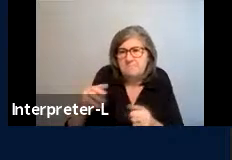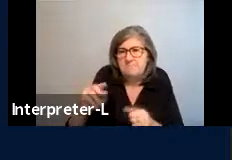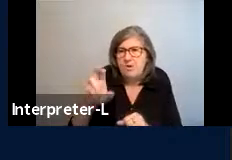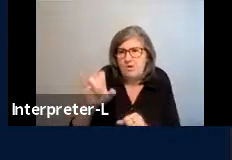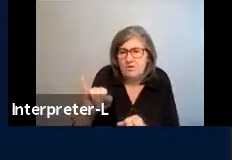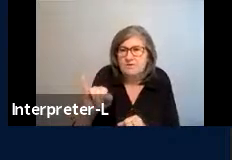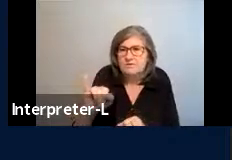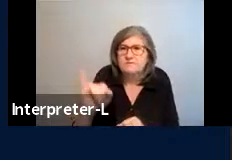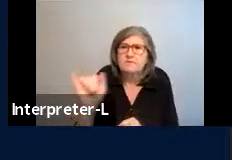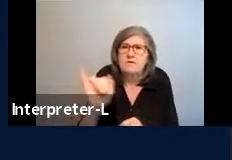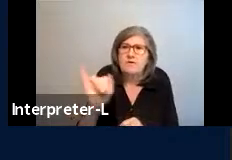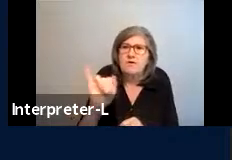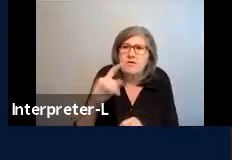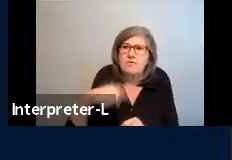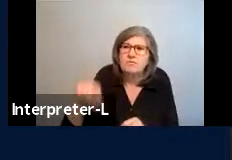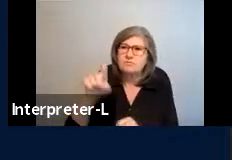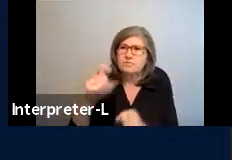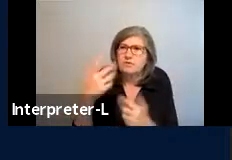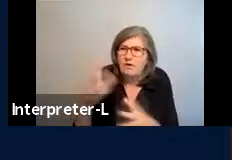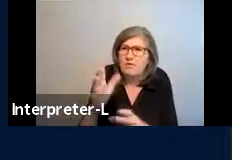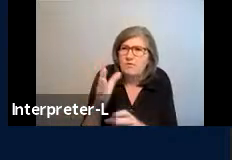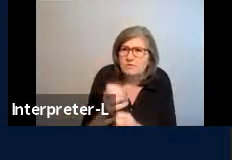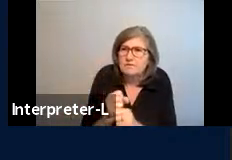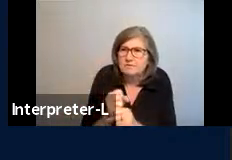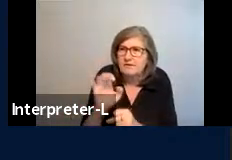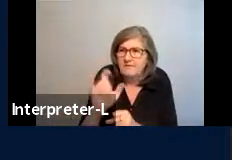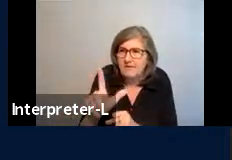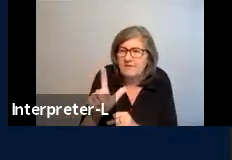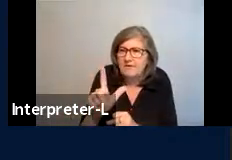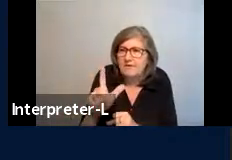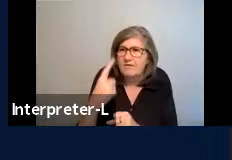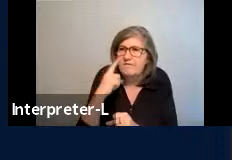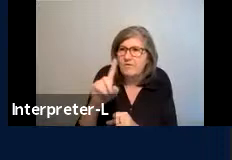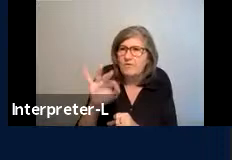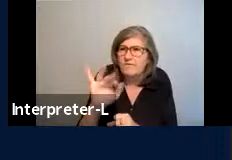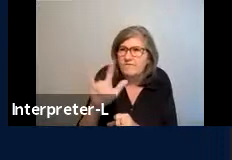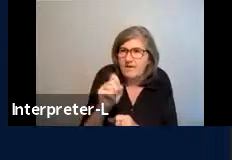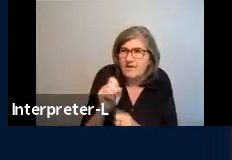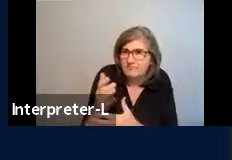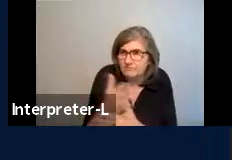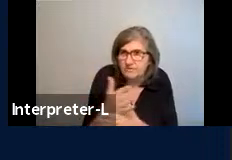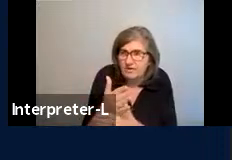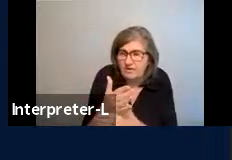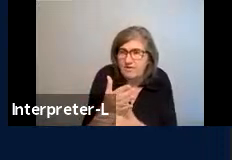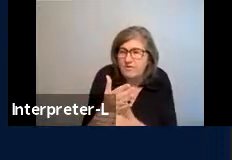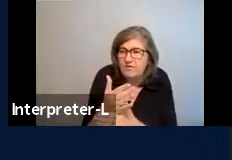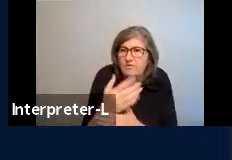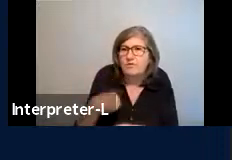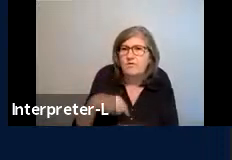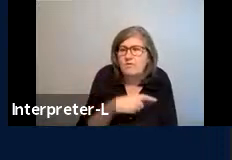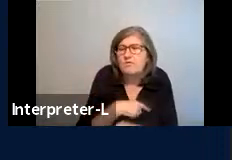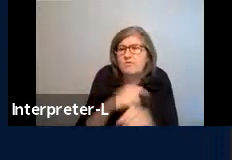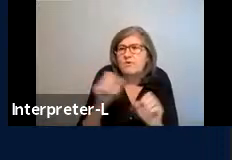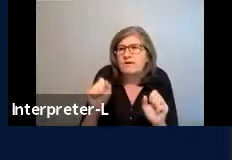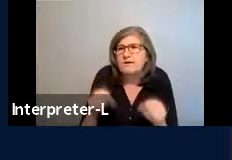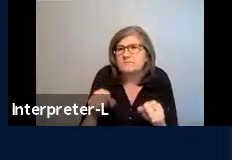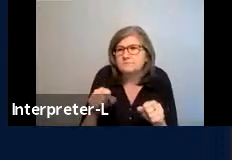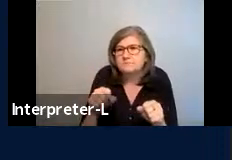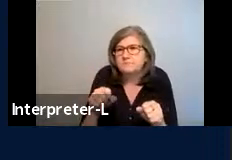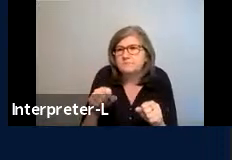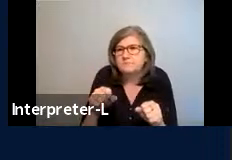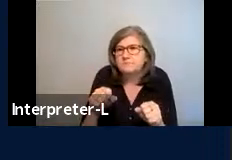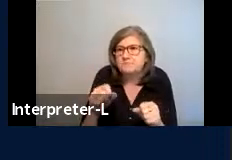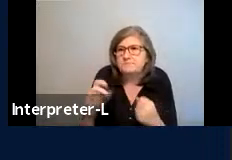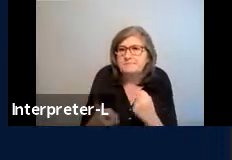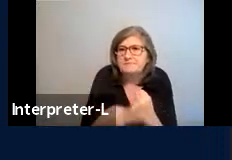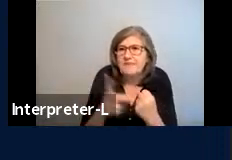also you guys should have received an email for a file share that we can save this